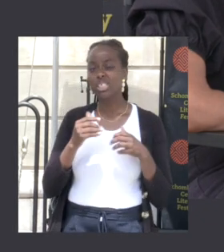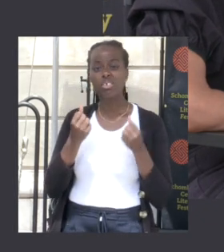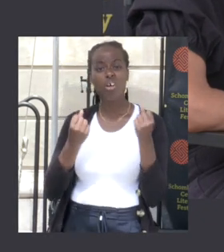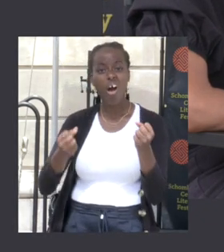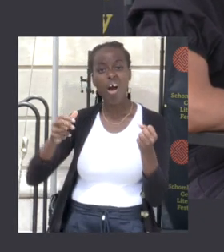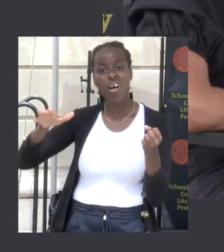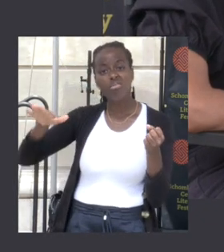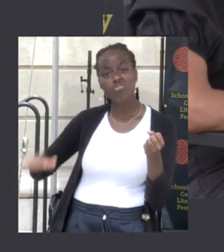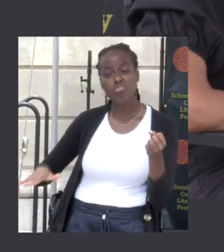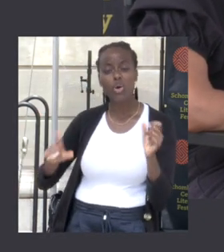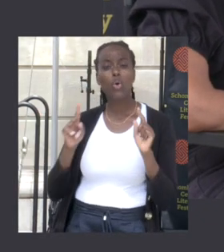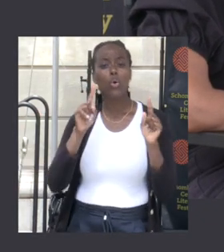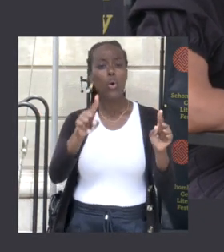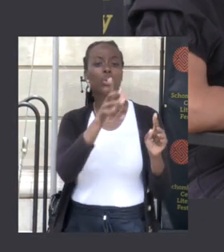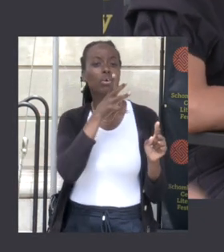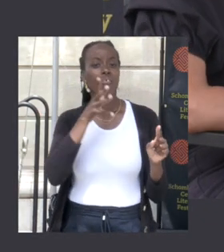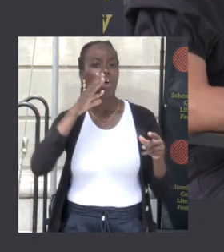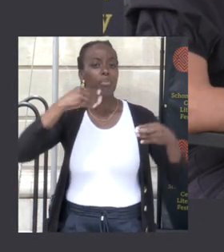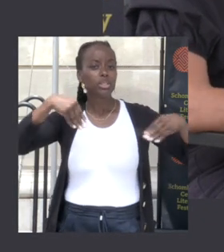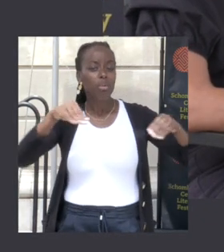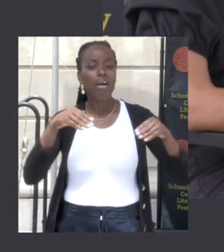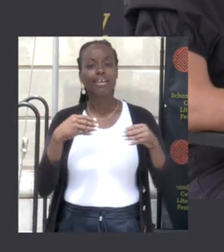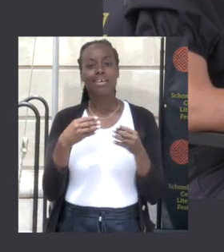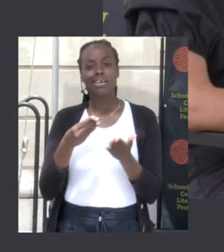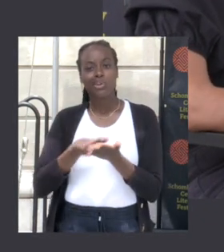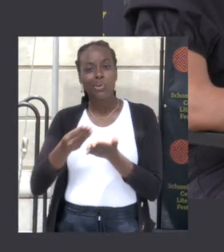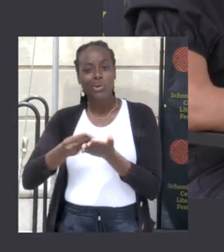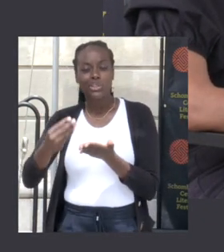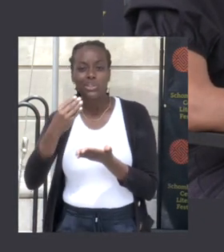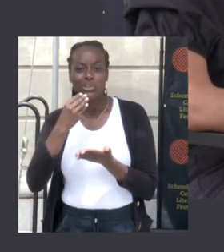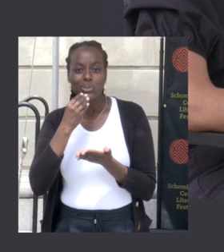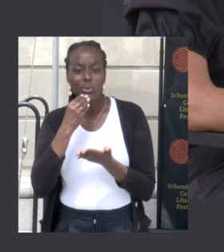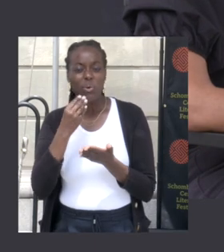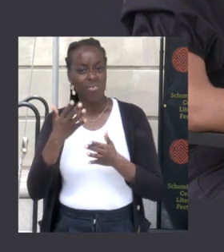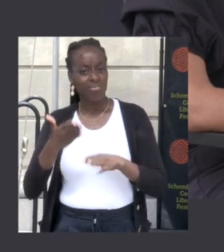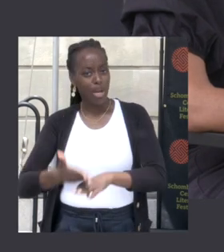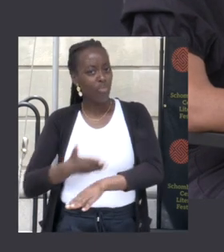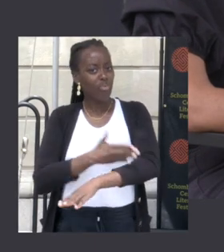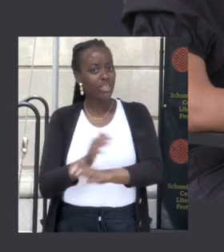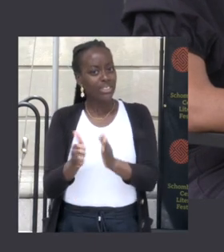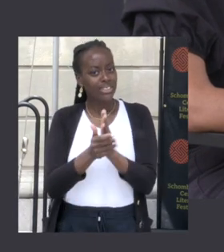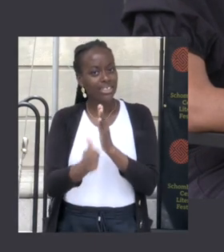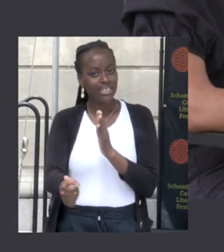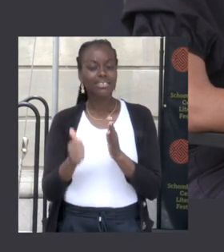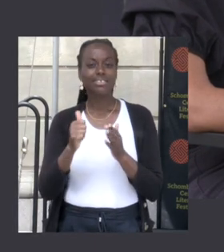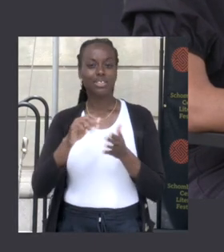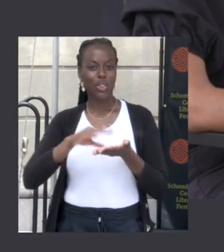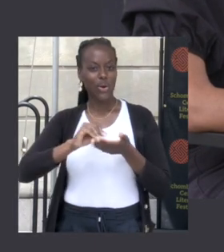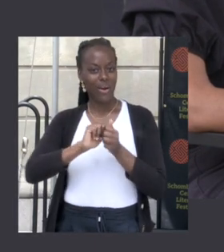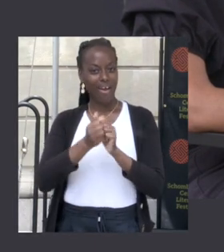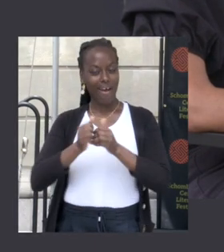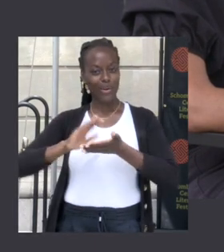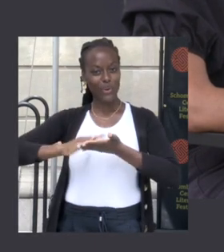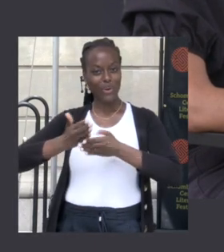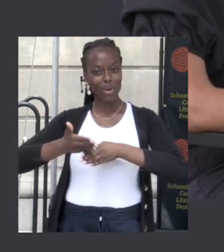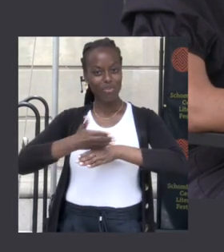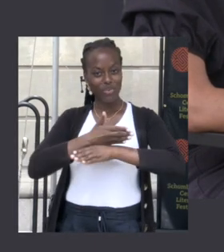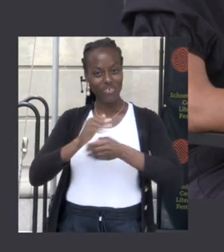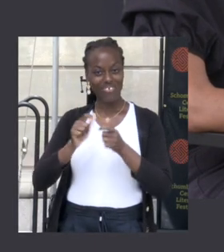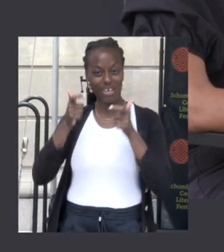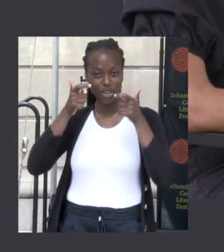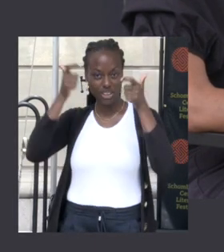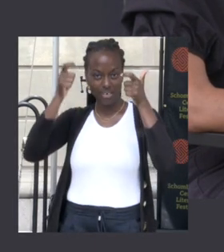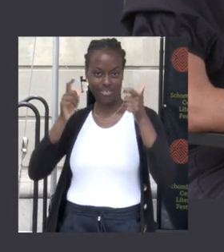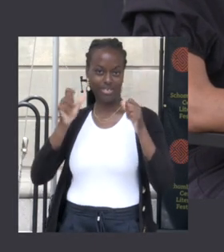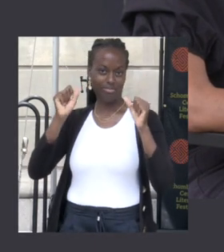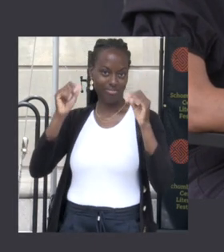to your local farmer's market and grocery store. Level up your skills with practical cooking know-how shared by our brilliant chefs. Expand your